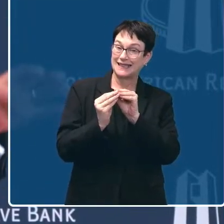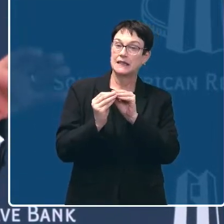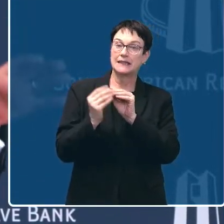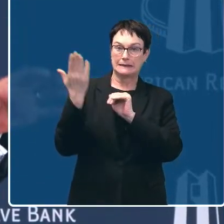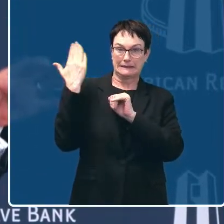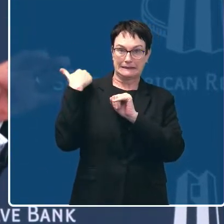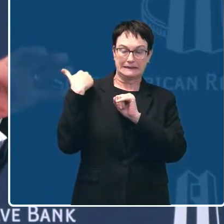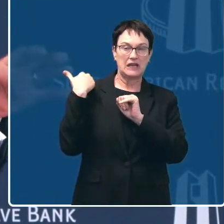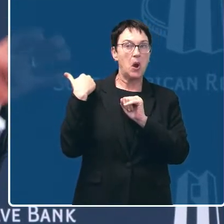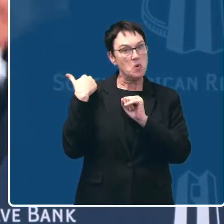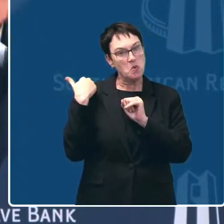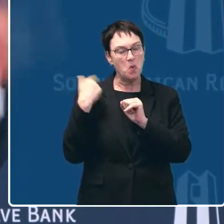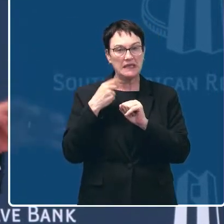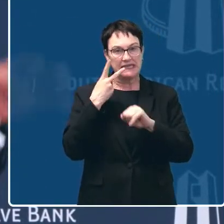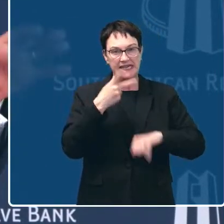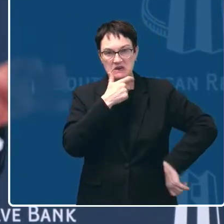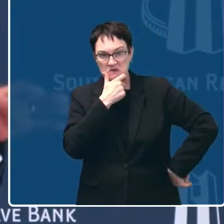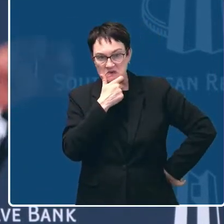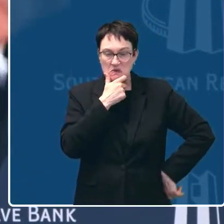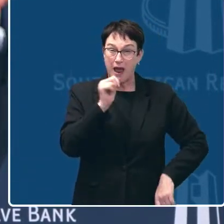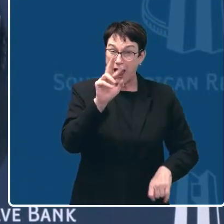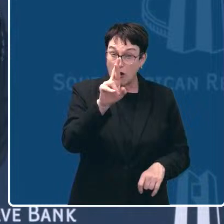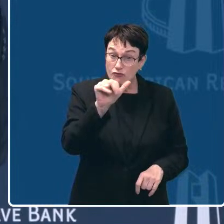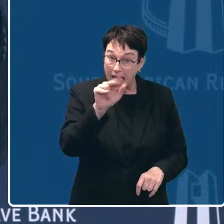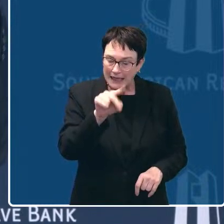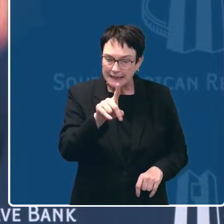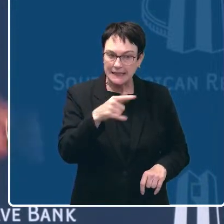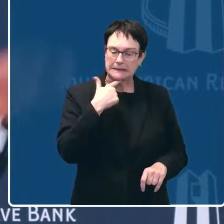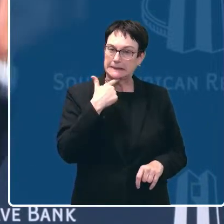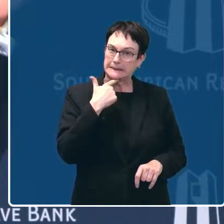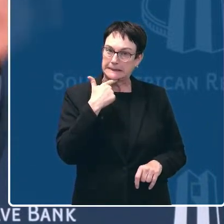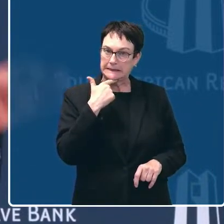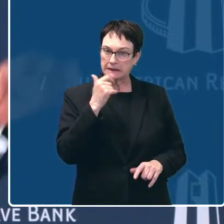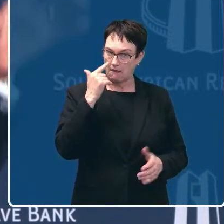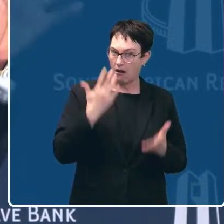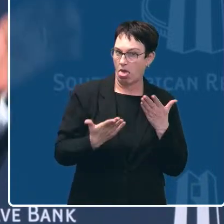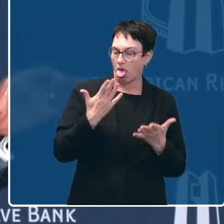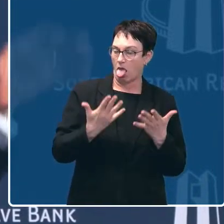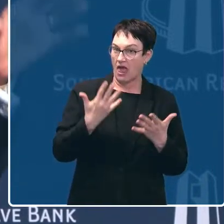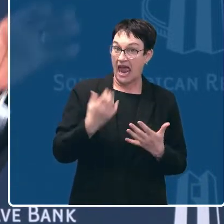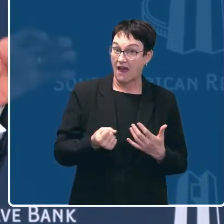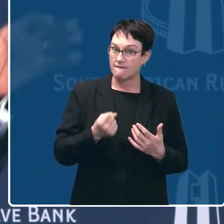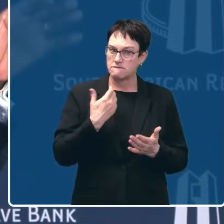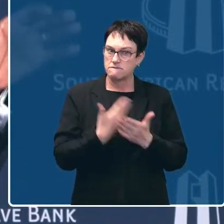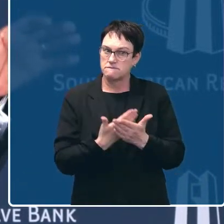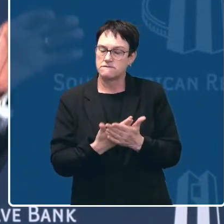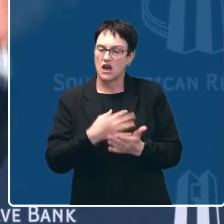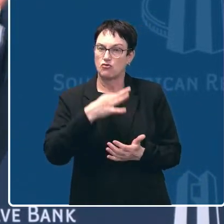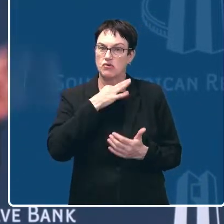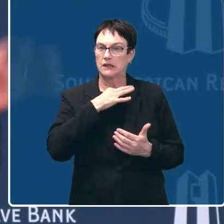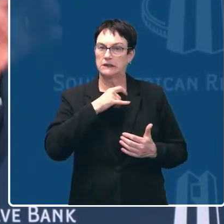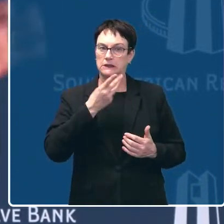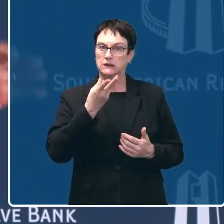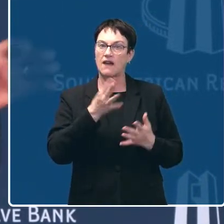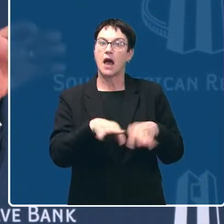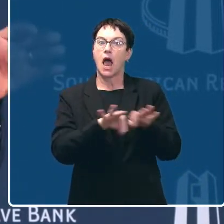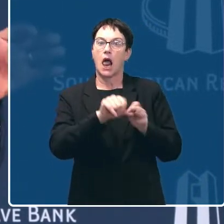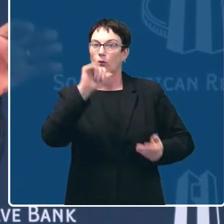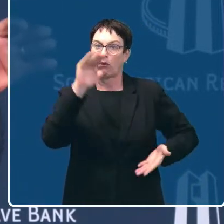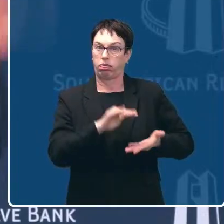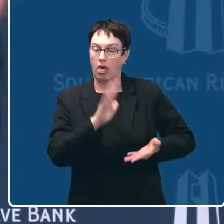around the rand. And that uncertainty and the risk of the depreciation of the rand visited